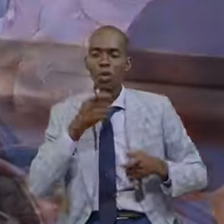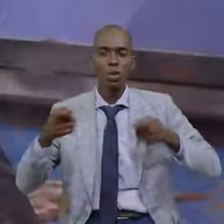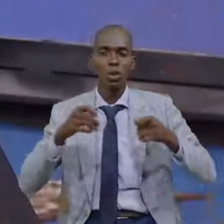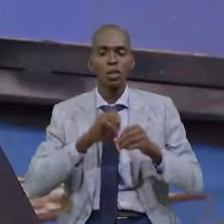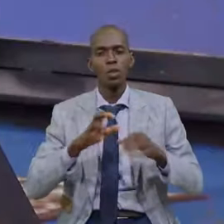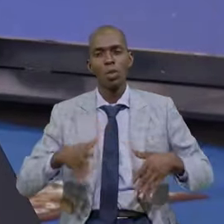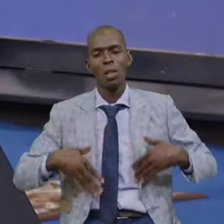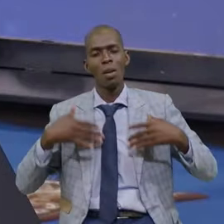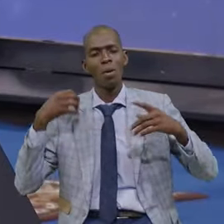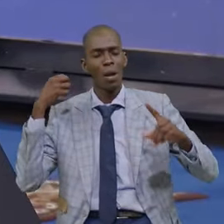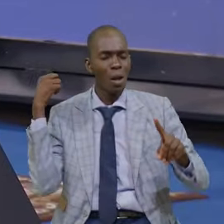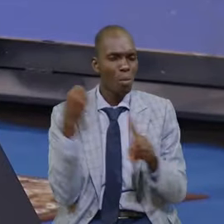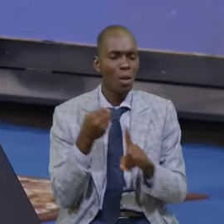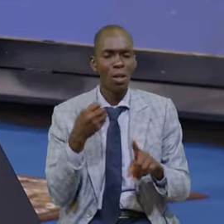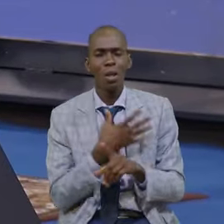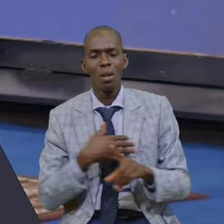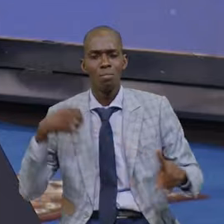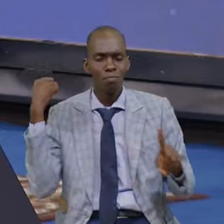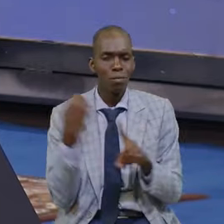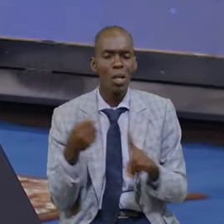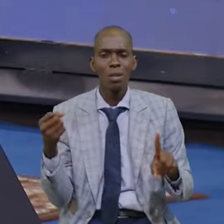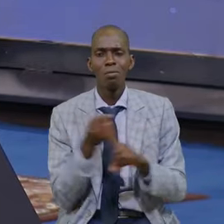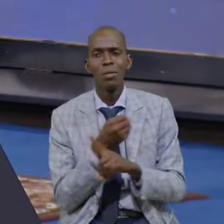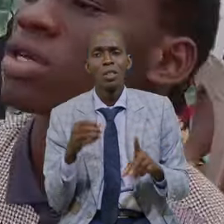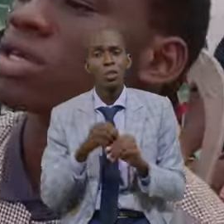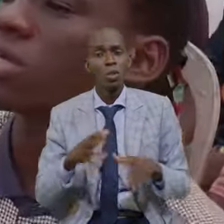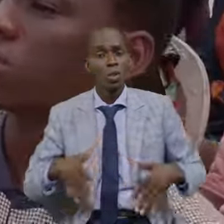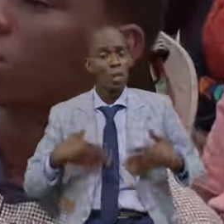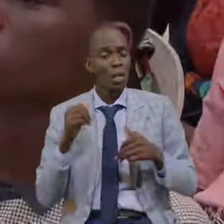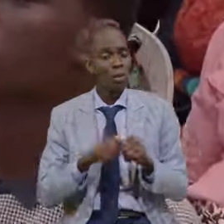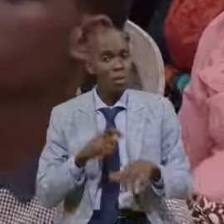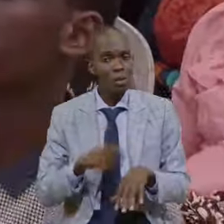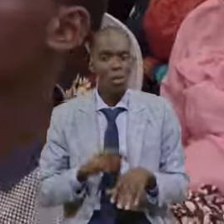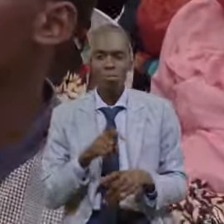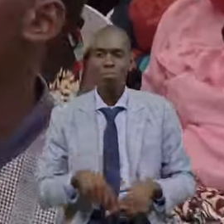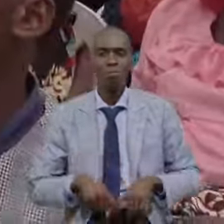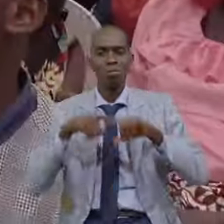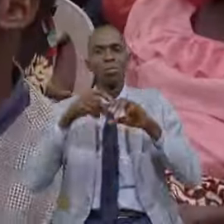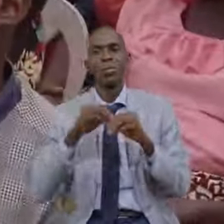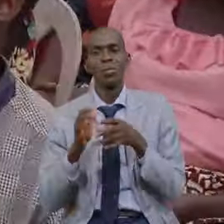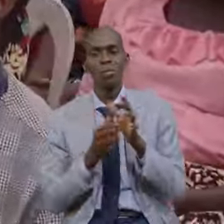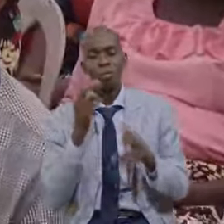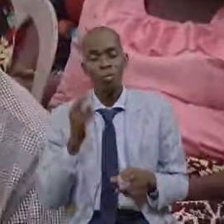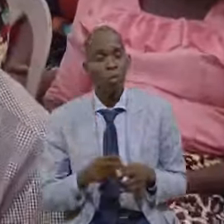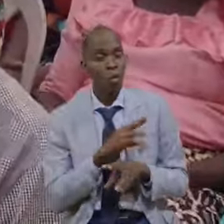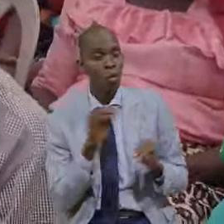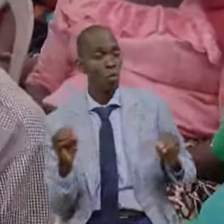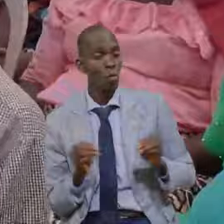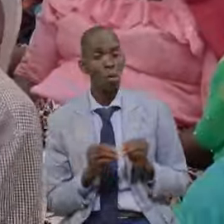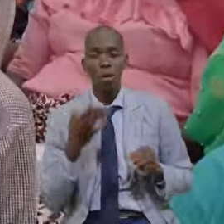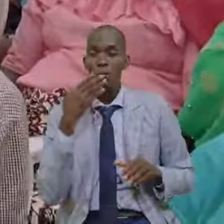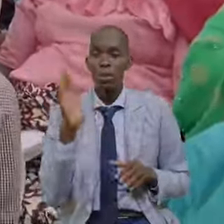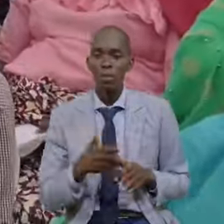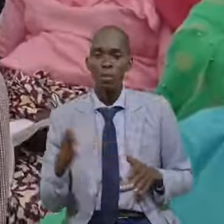every day and every year will not reign in your life. No more. They will not reign anymore